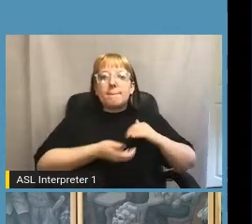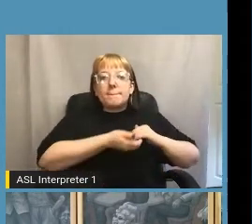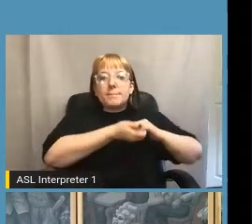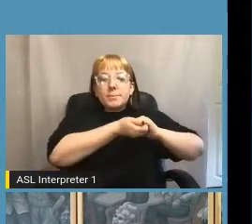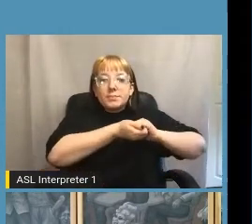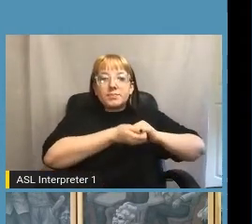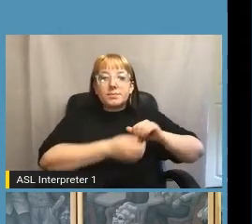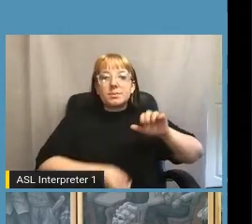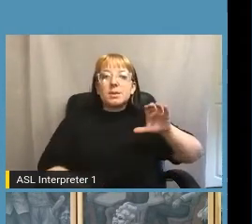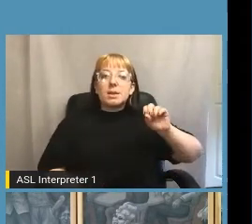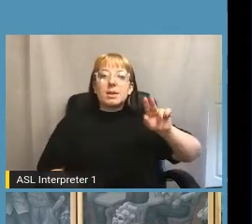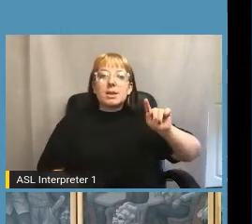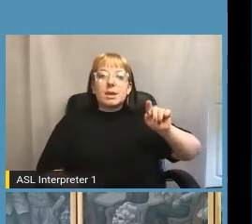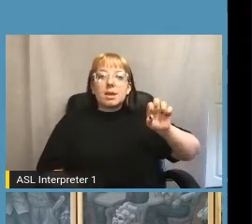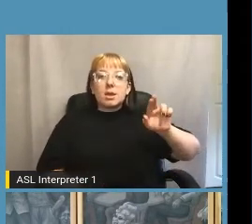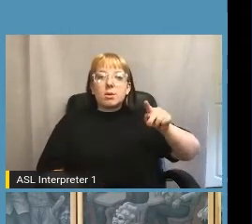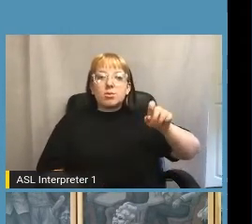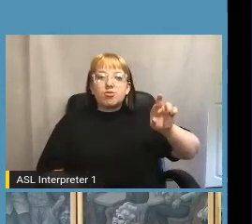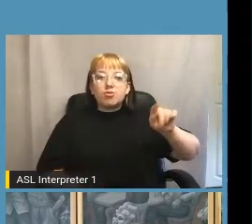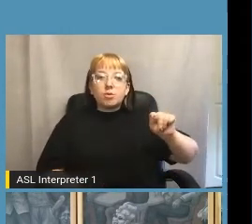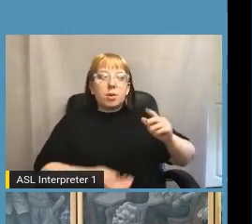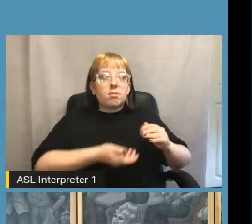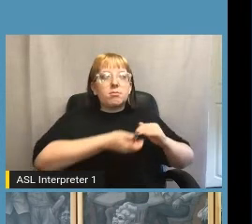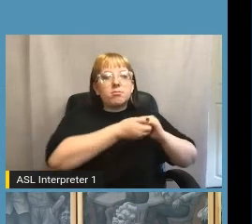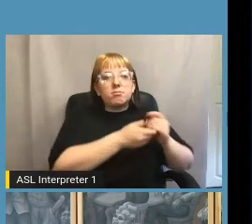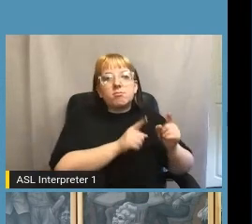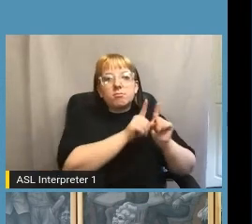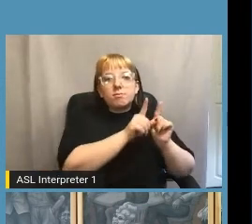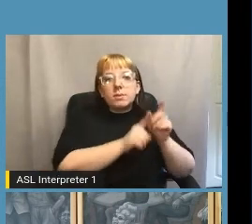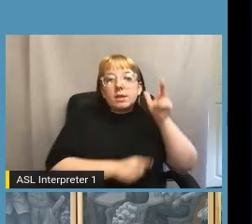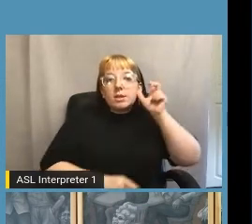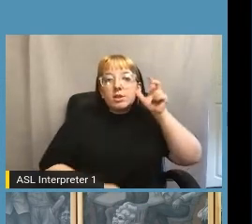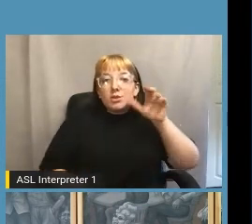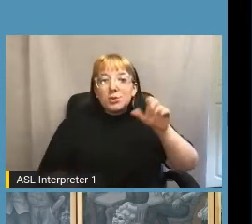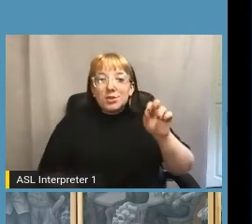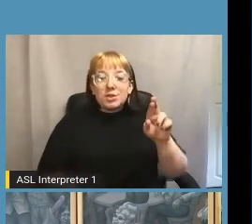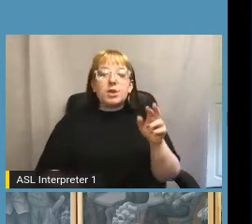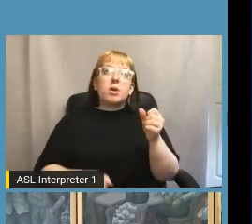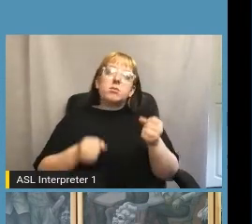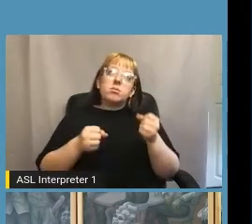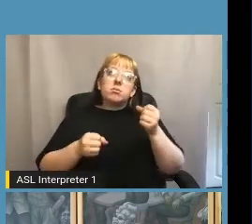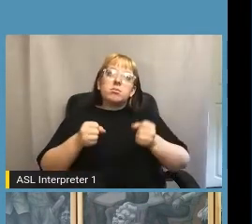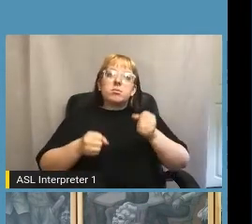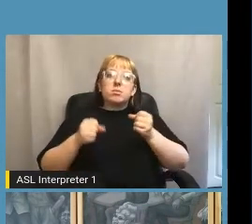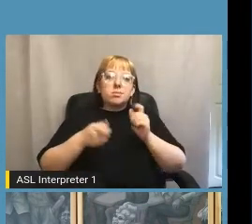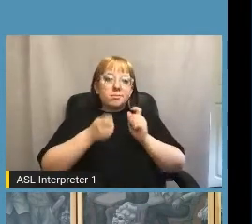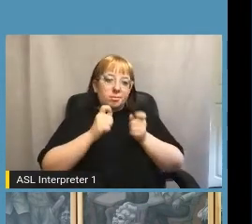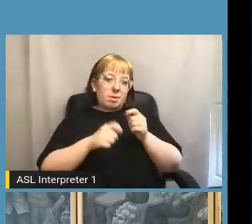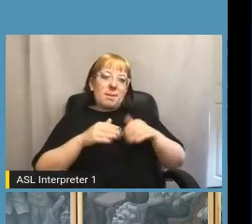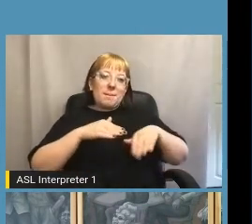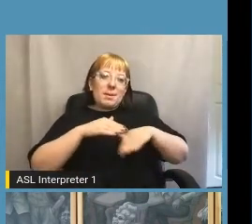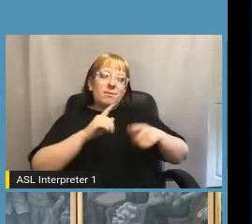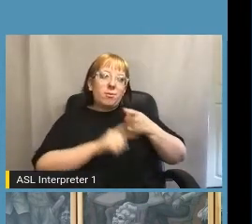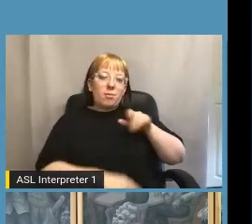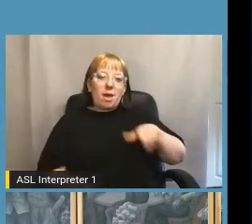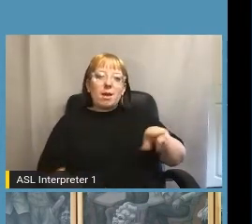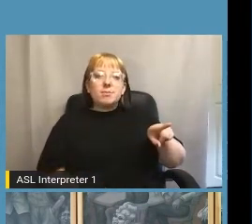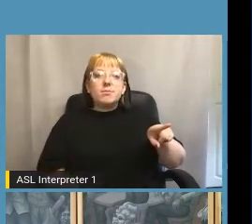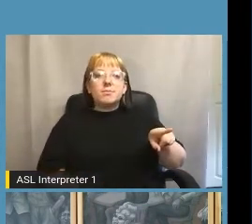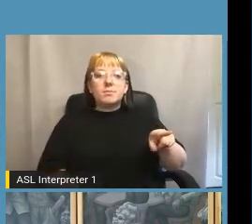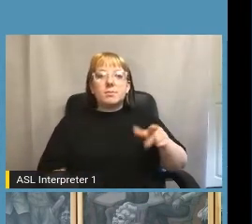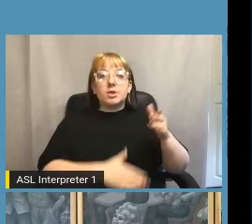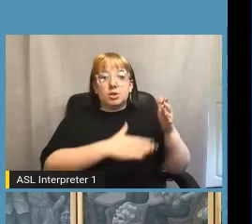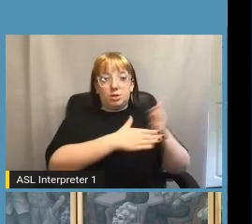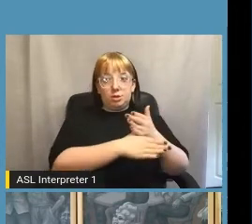My counterpart at the Vermont Humanities Council swears I'm listening to it in the car. We make changes based on that. We share the script back with